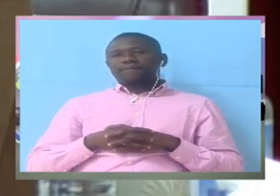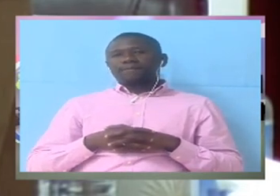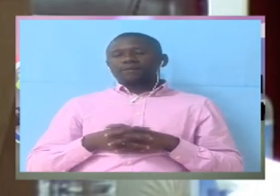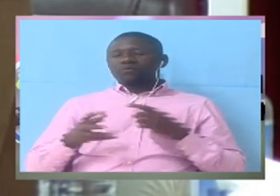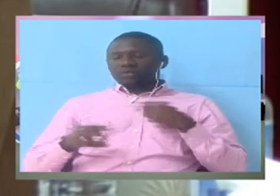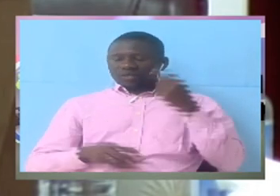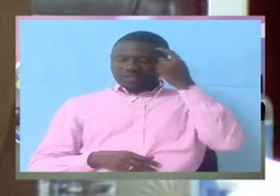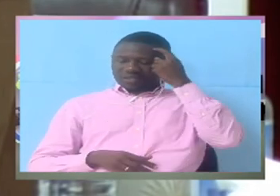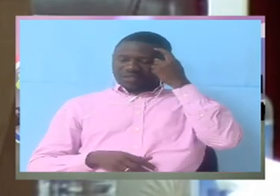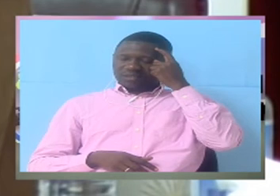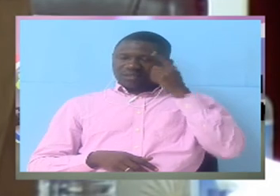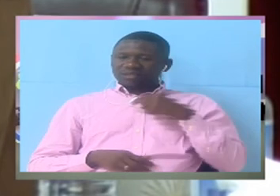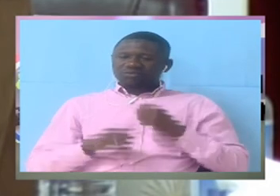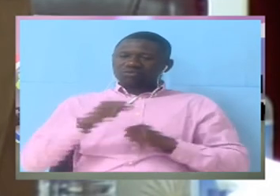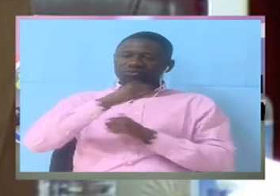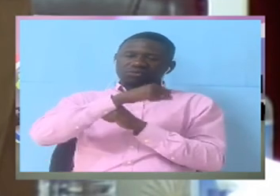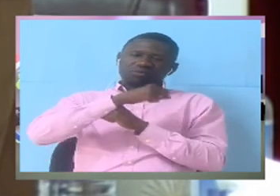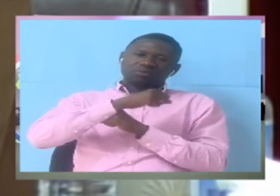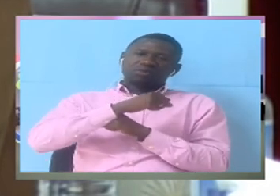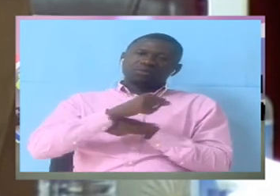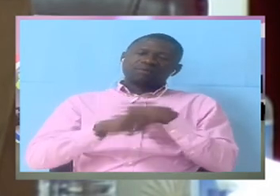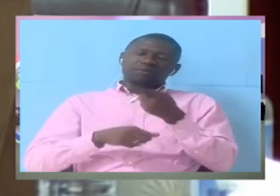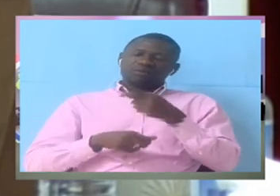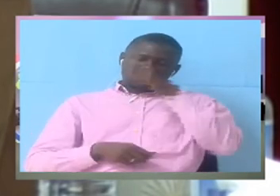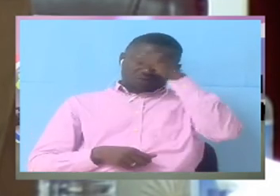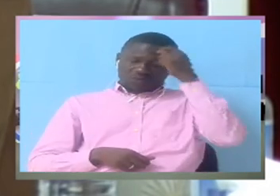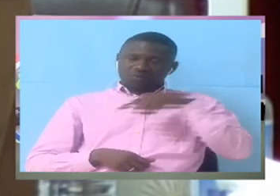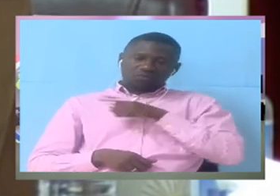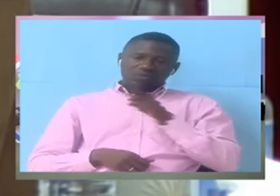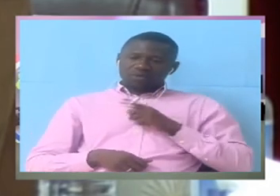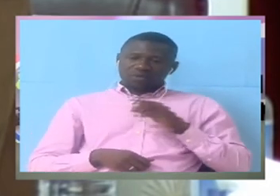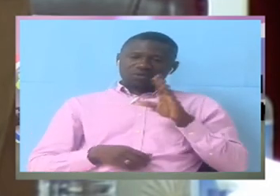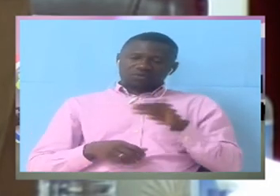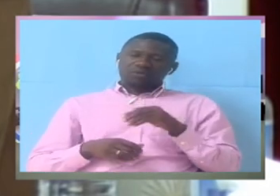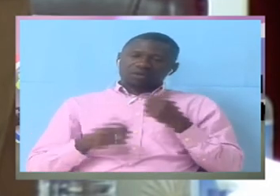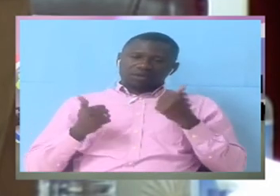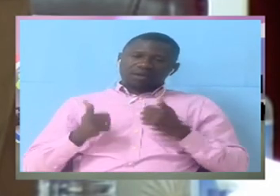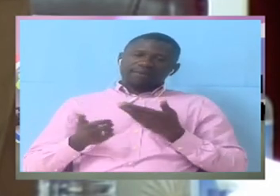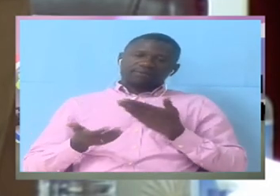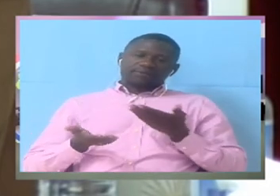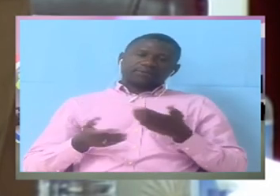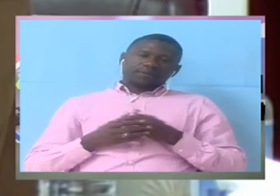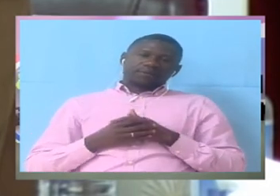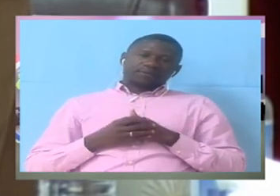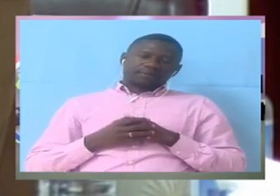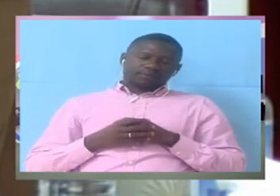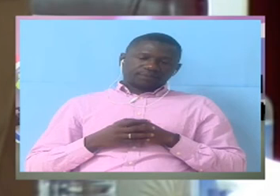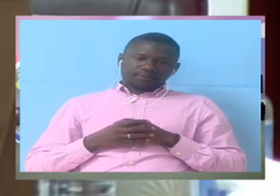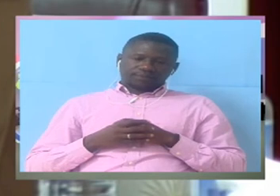so I think there is some support for the work that we are doing. And